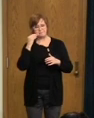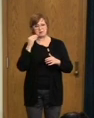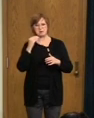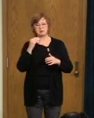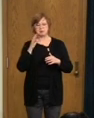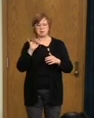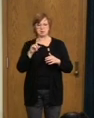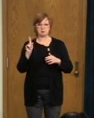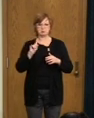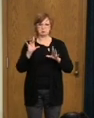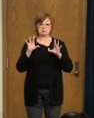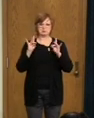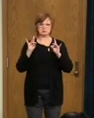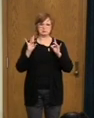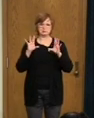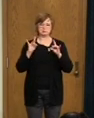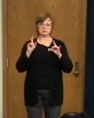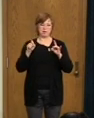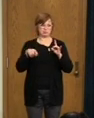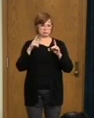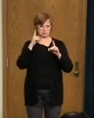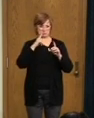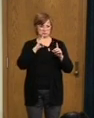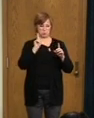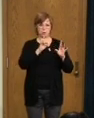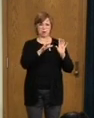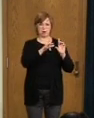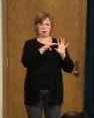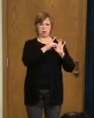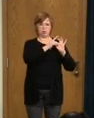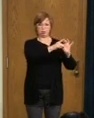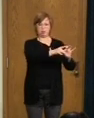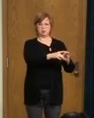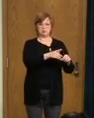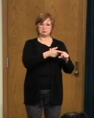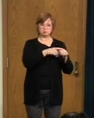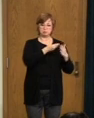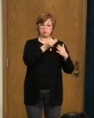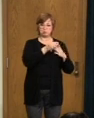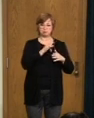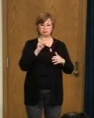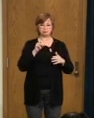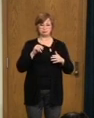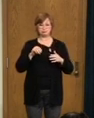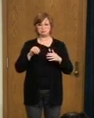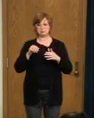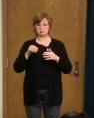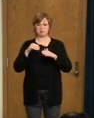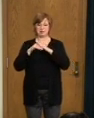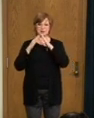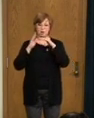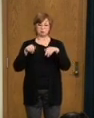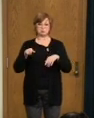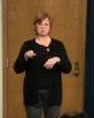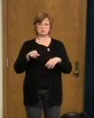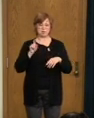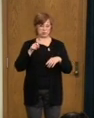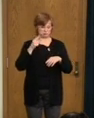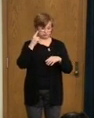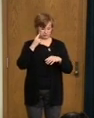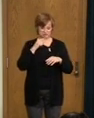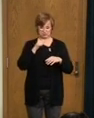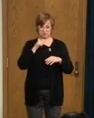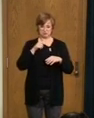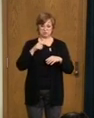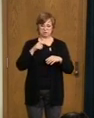where we all need to focus. You need to think through that with anyone who's a friend, family member, who's not in your household. We